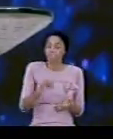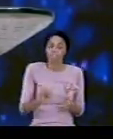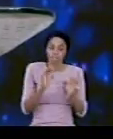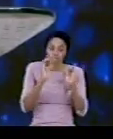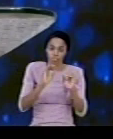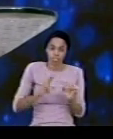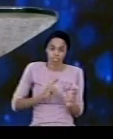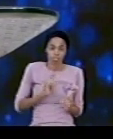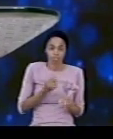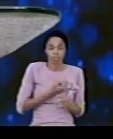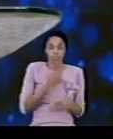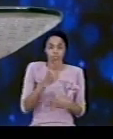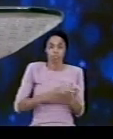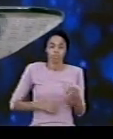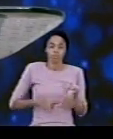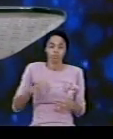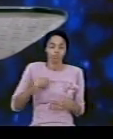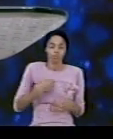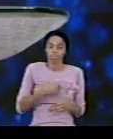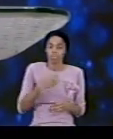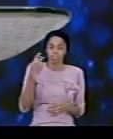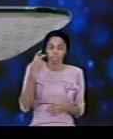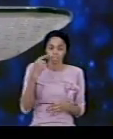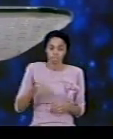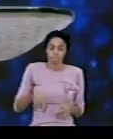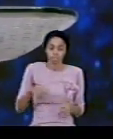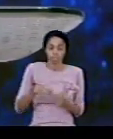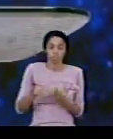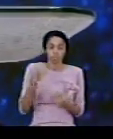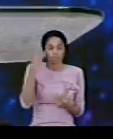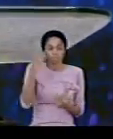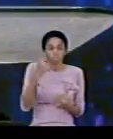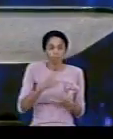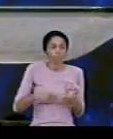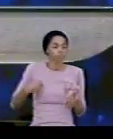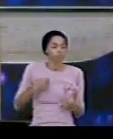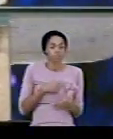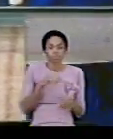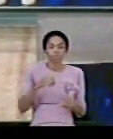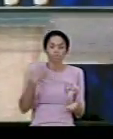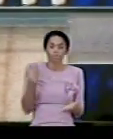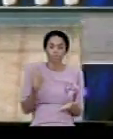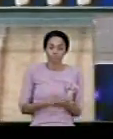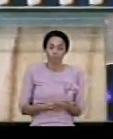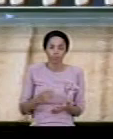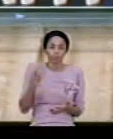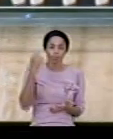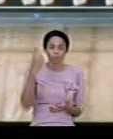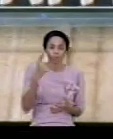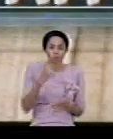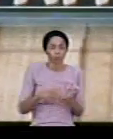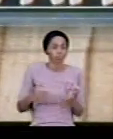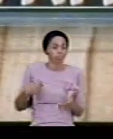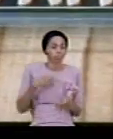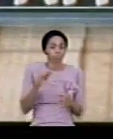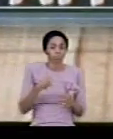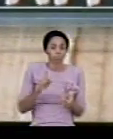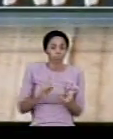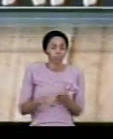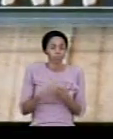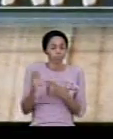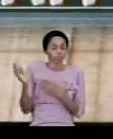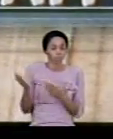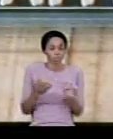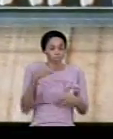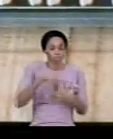need to understand, what we need to comprehend, what we need to bring to our very heart, our very